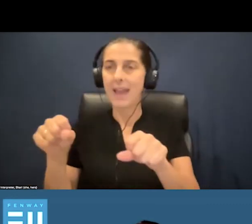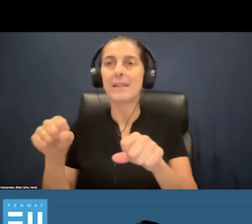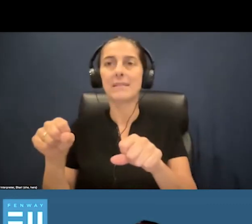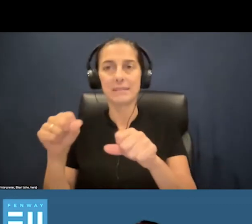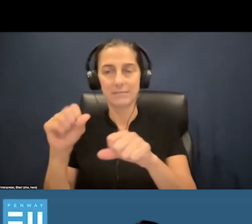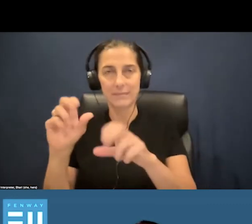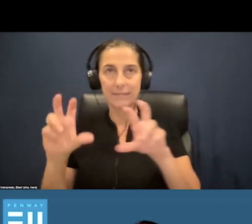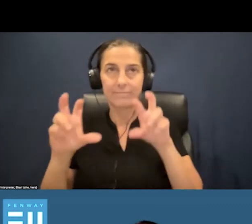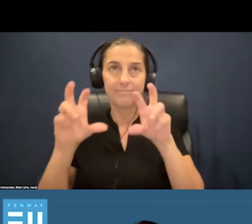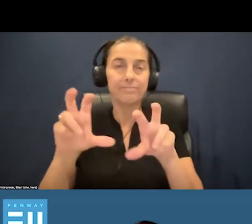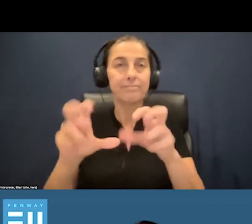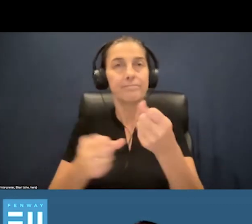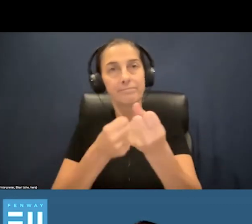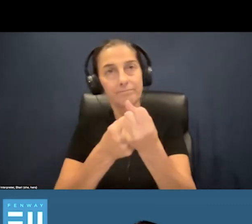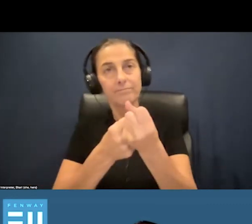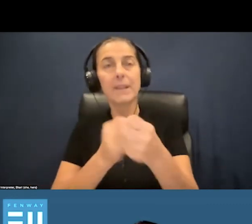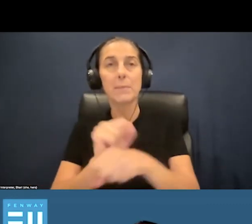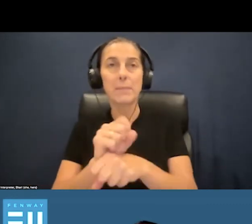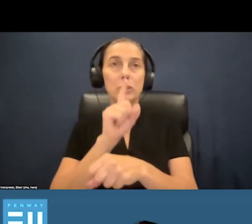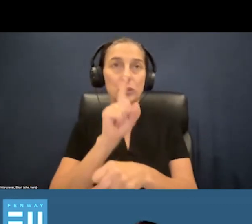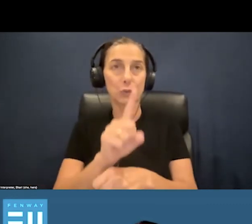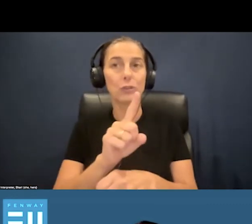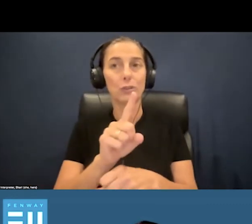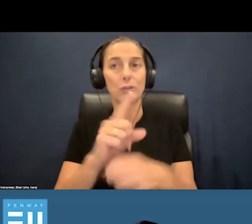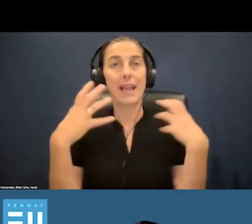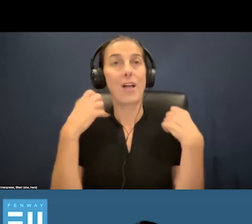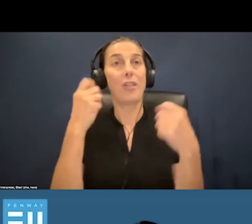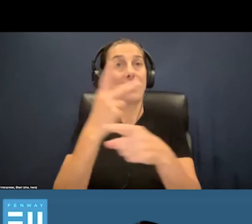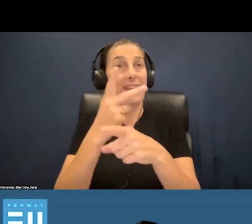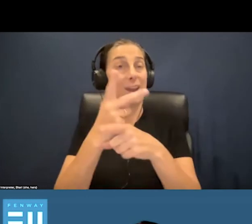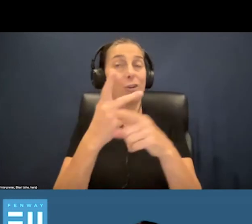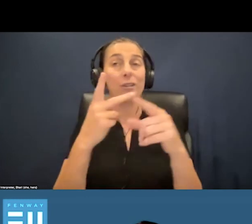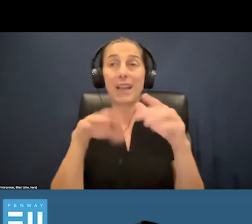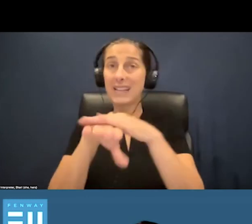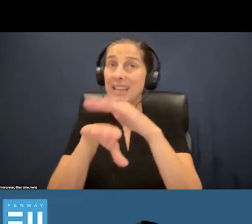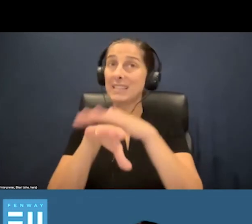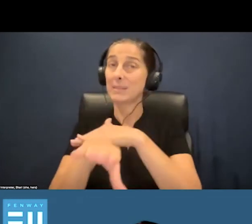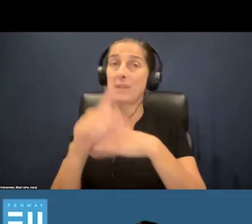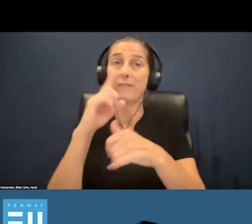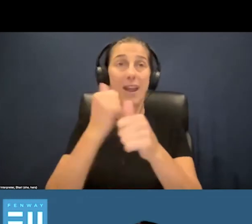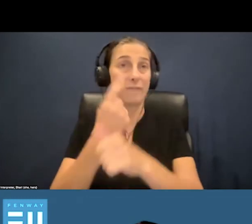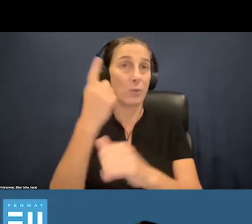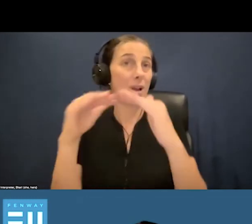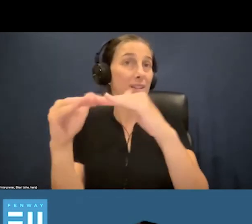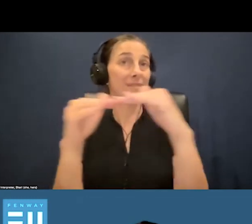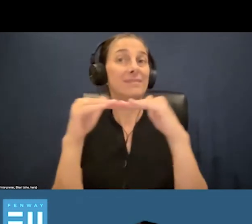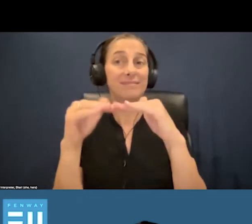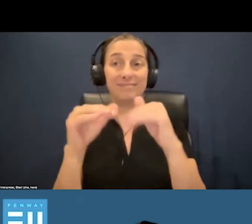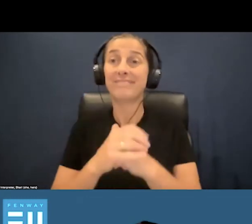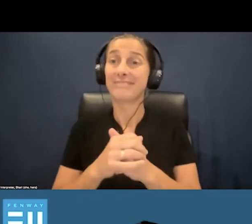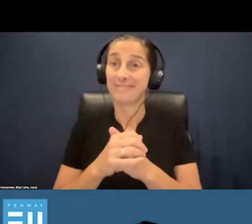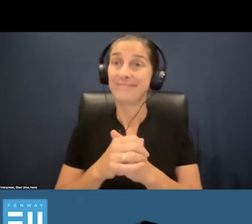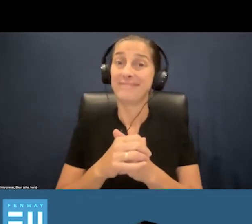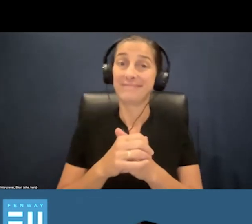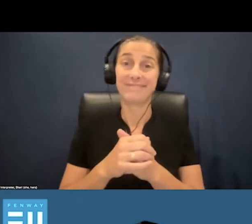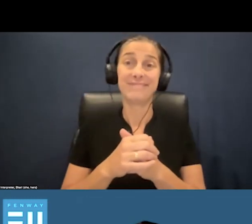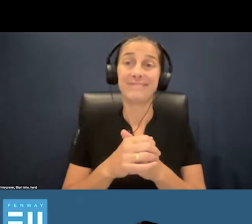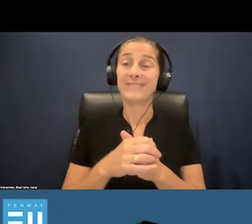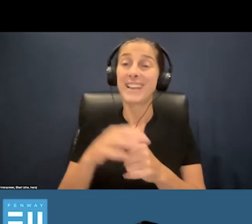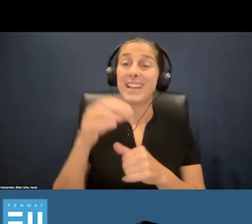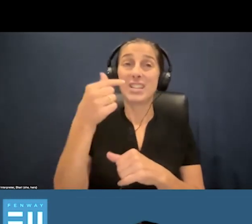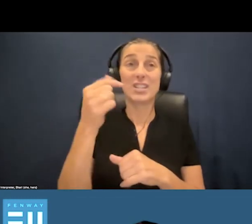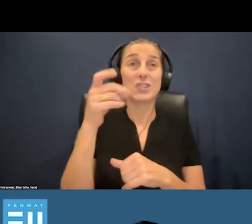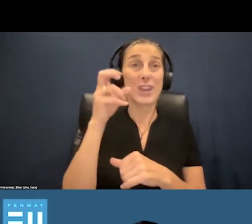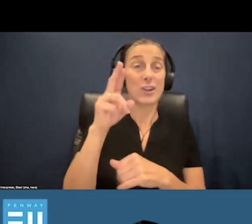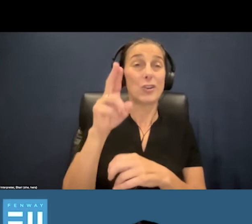that healthcare is accessible for everyone, and totally reaffirming the statement that gender